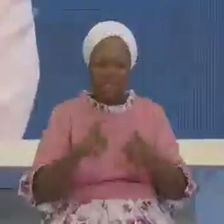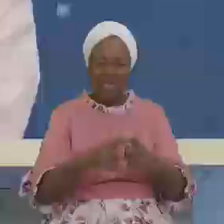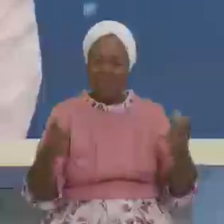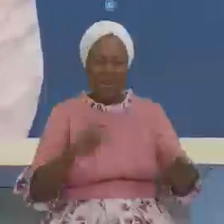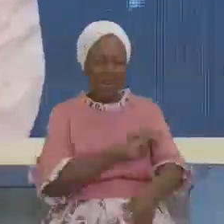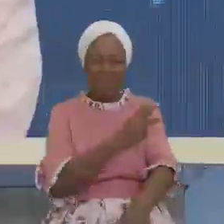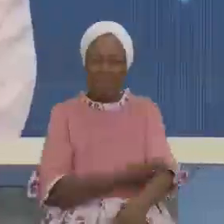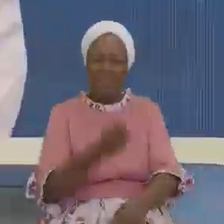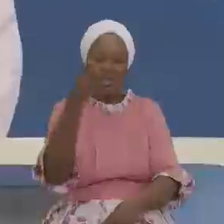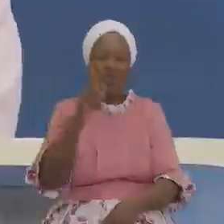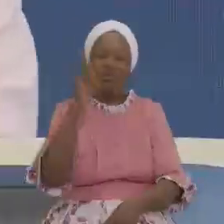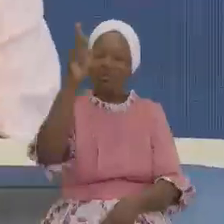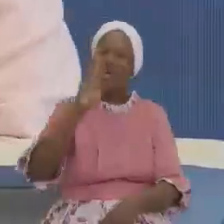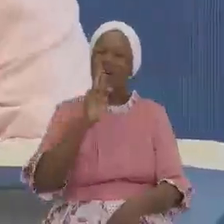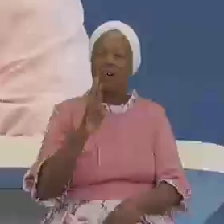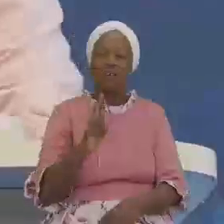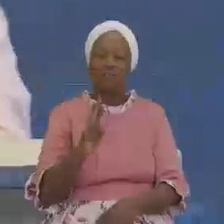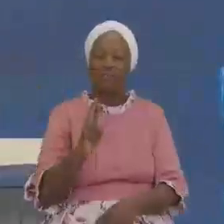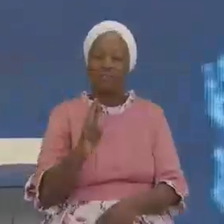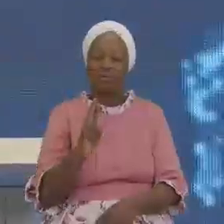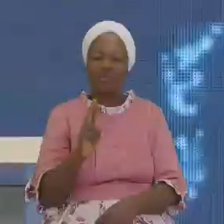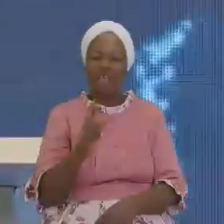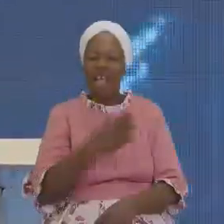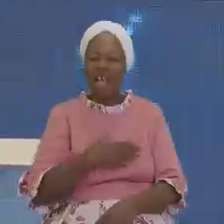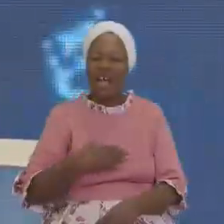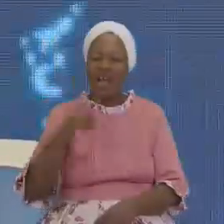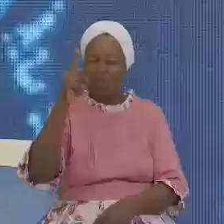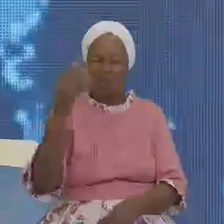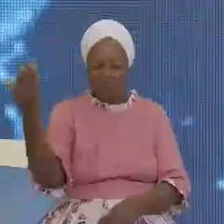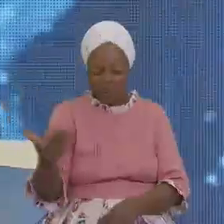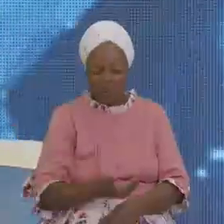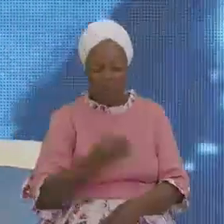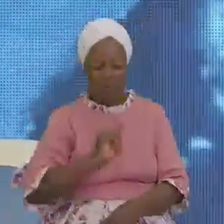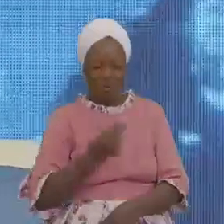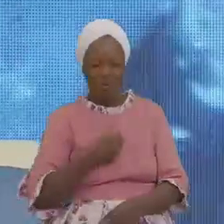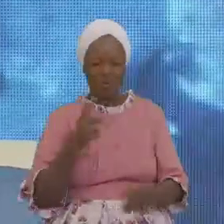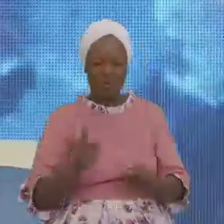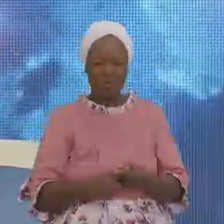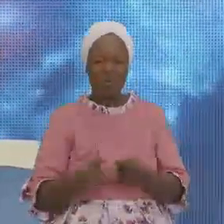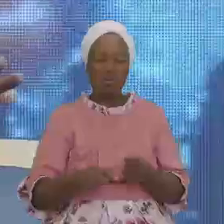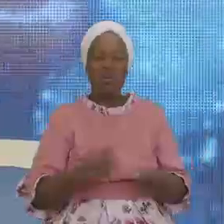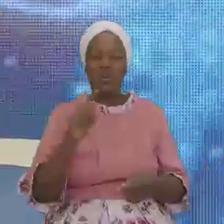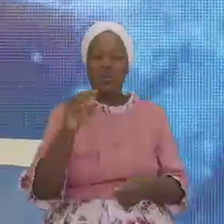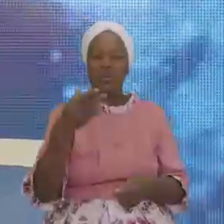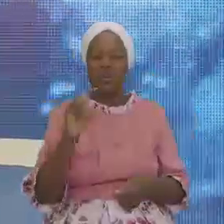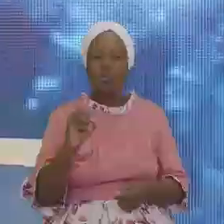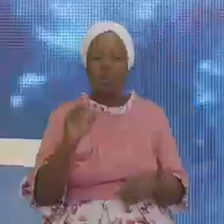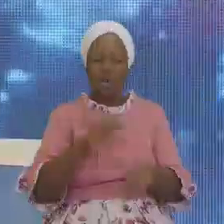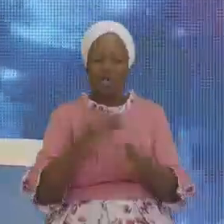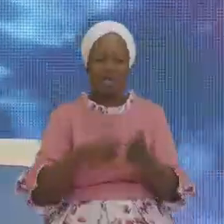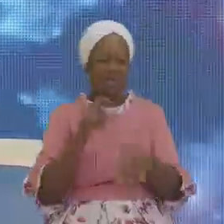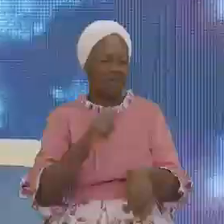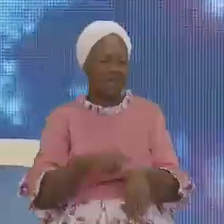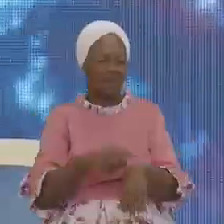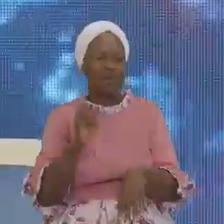you are. And you have brought us to Togo at this time so that power